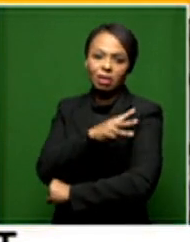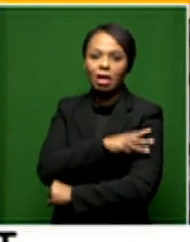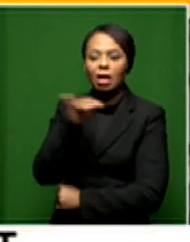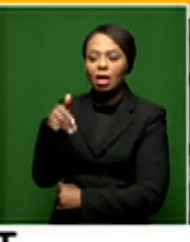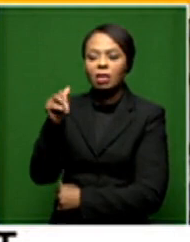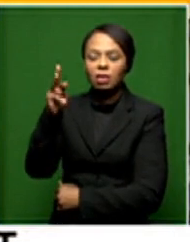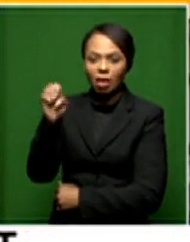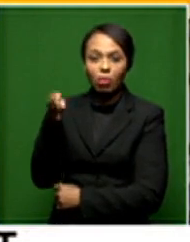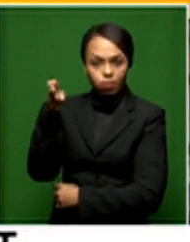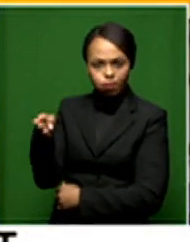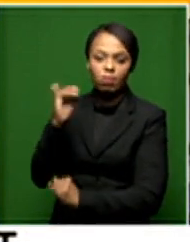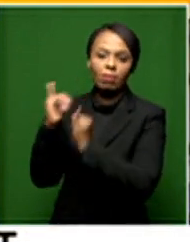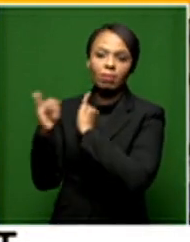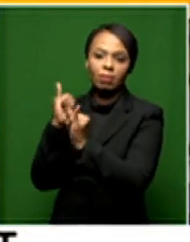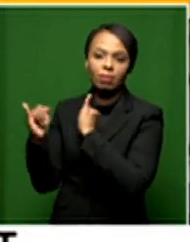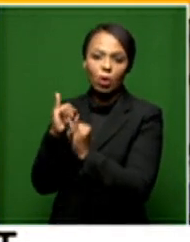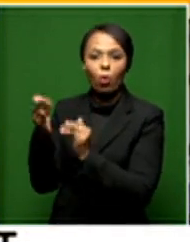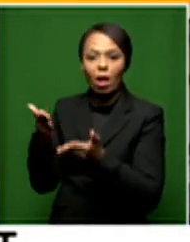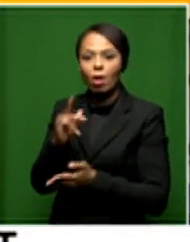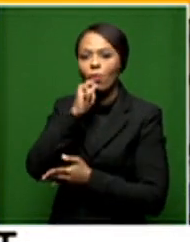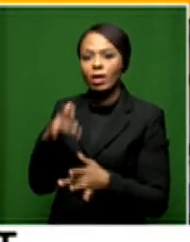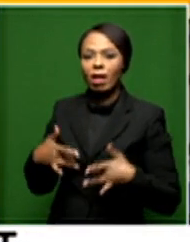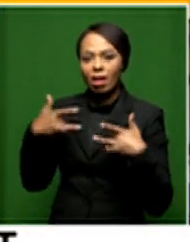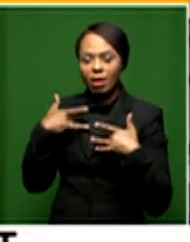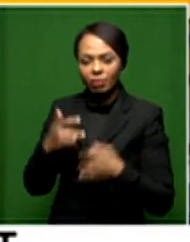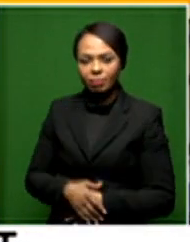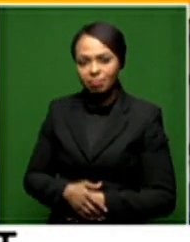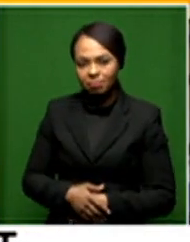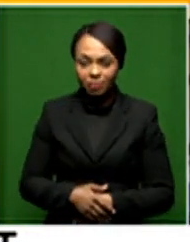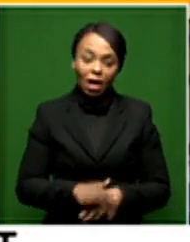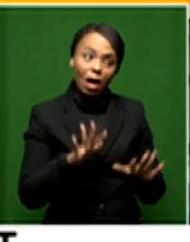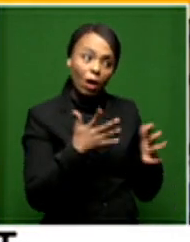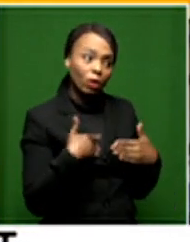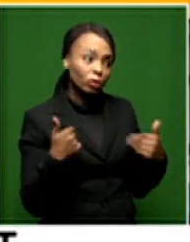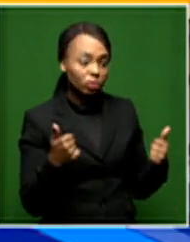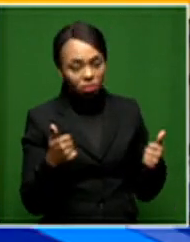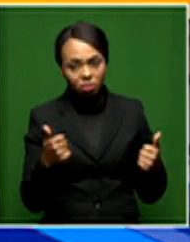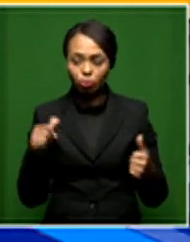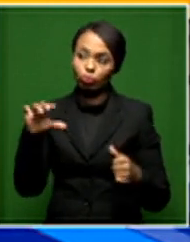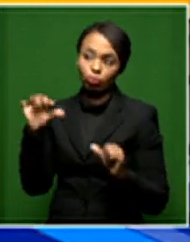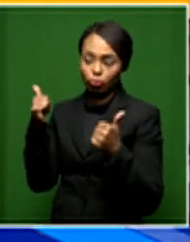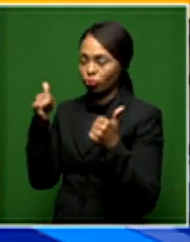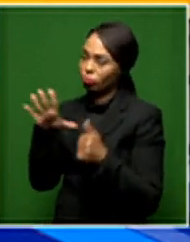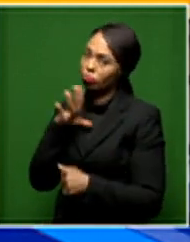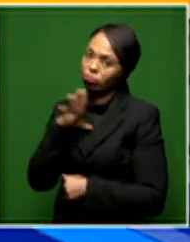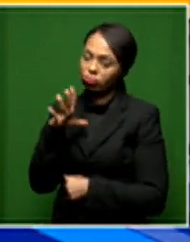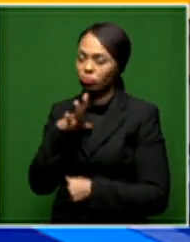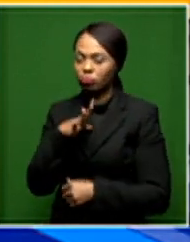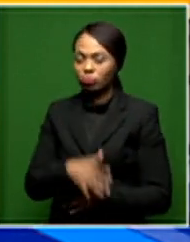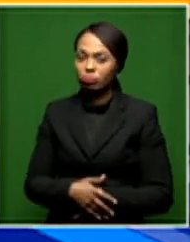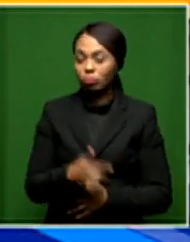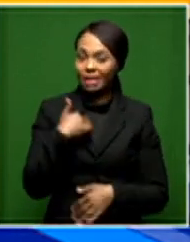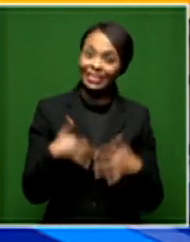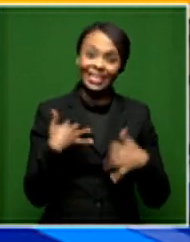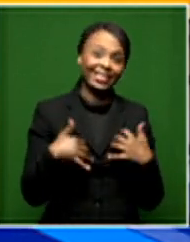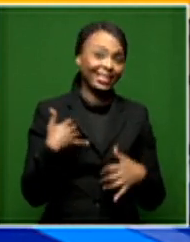us. Welcome to Morning Live. Morning. How are you this morning? I'm good, Craig. How's it going? Very good, thank you. Very excited